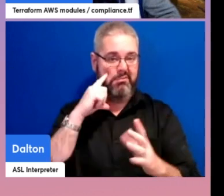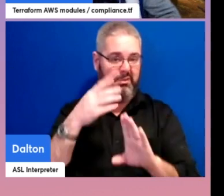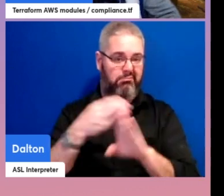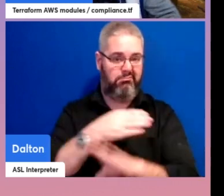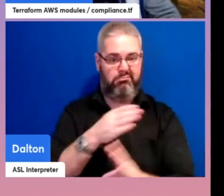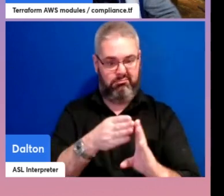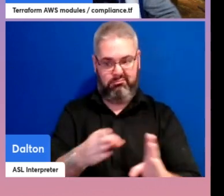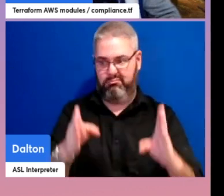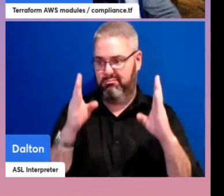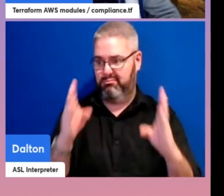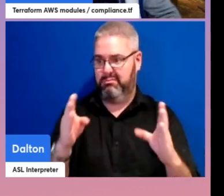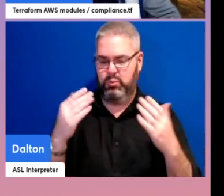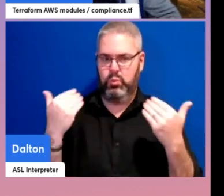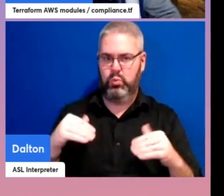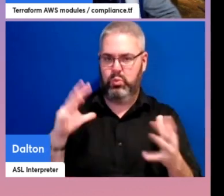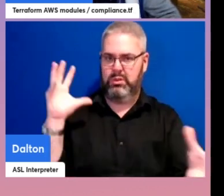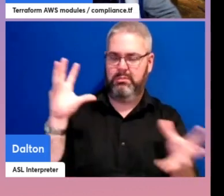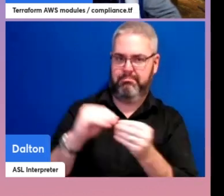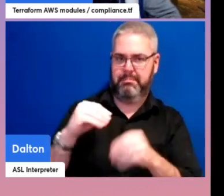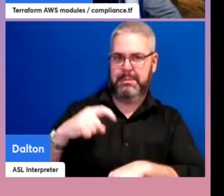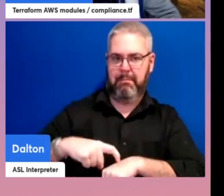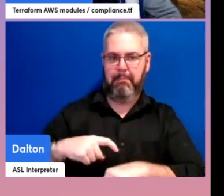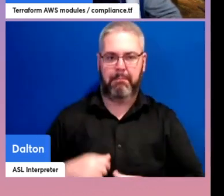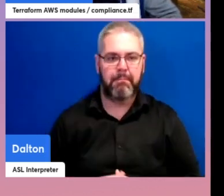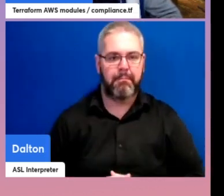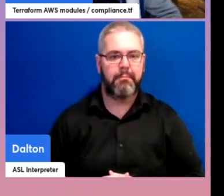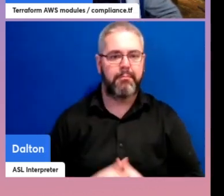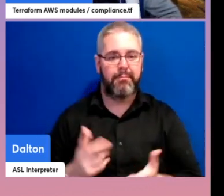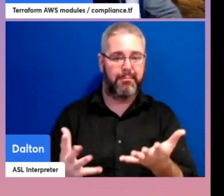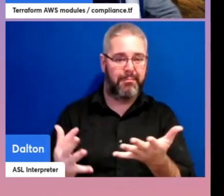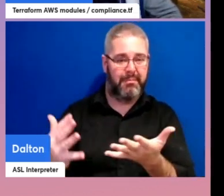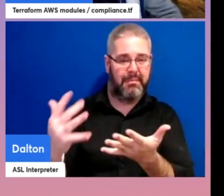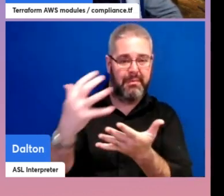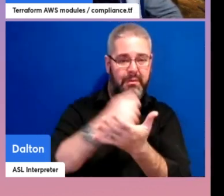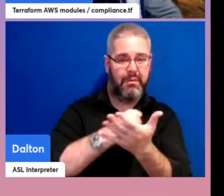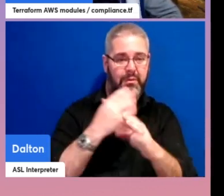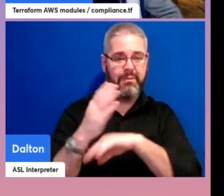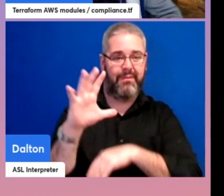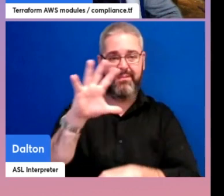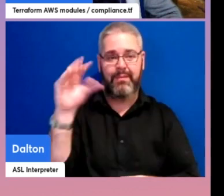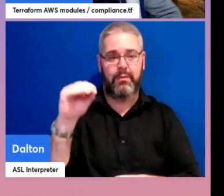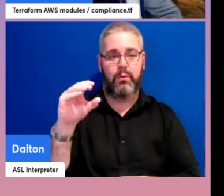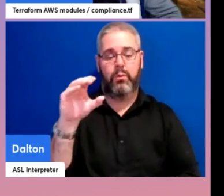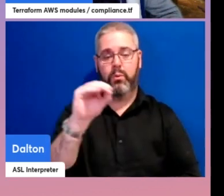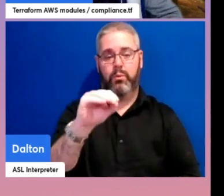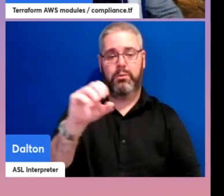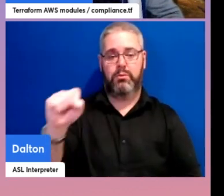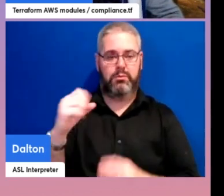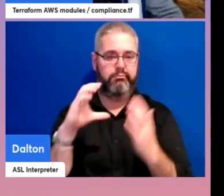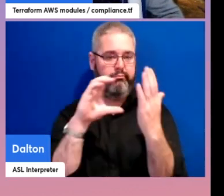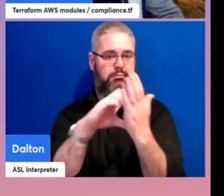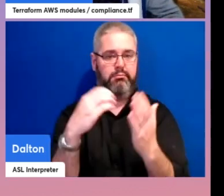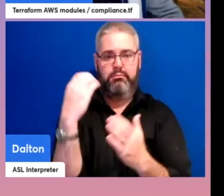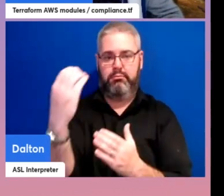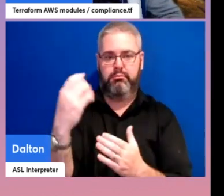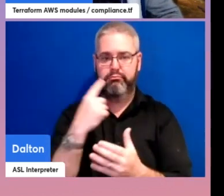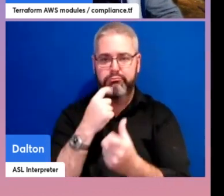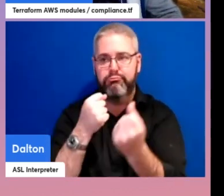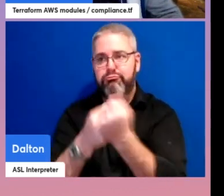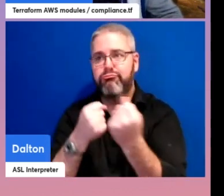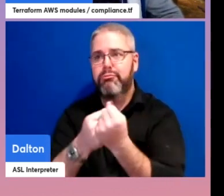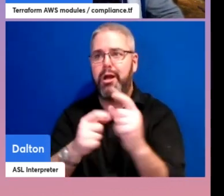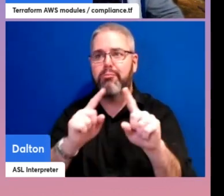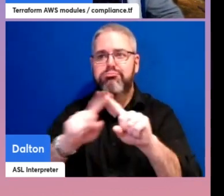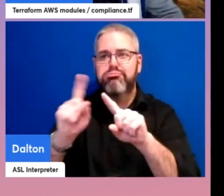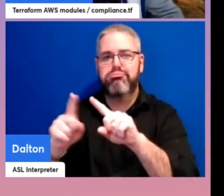time. It's a collection of more than 50 open source modules supported by the community. And yeah,